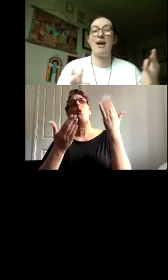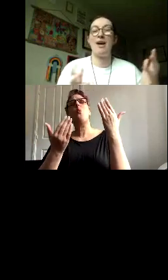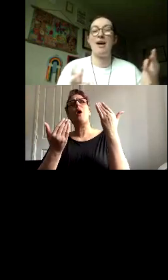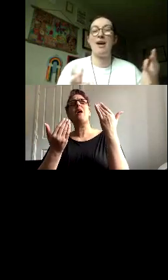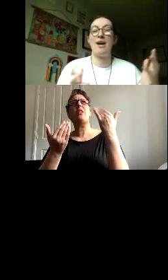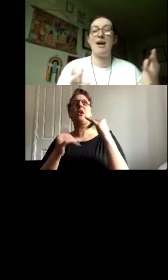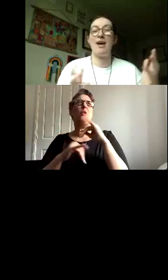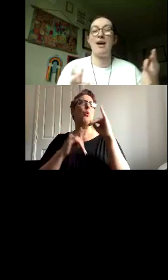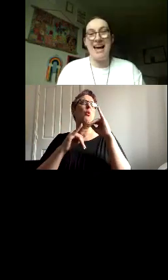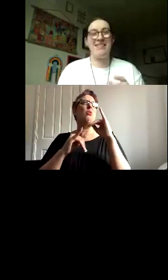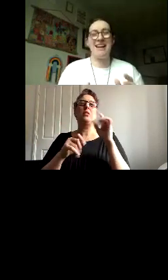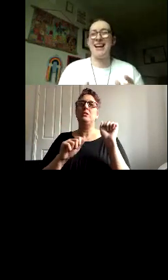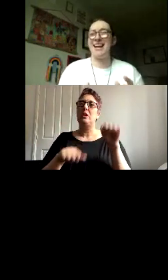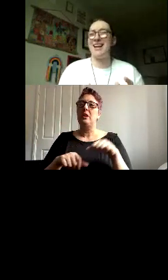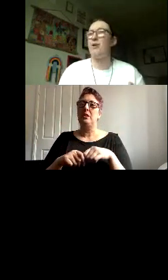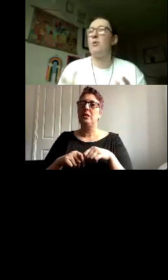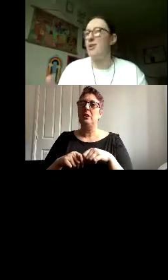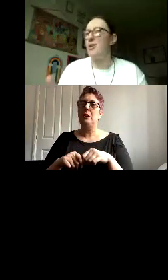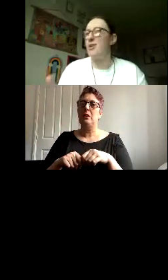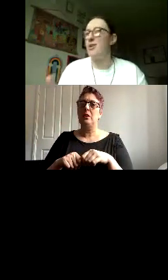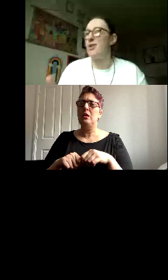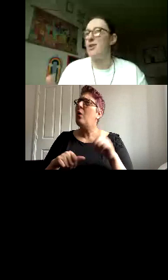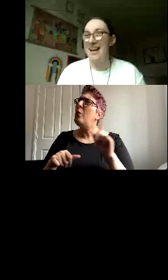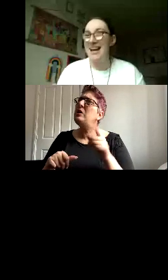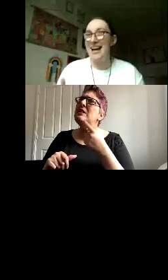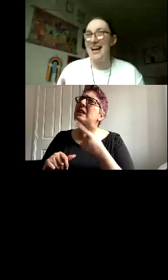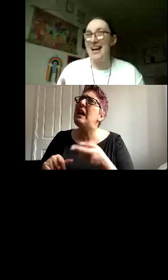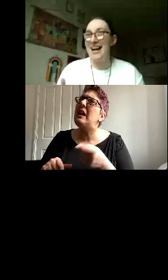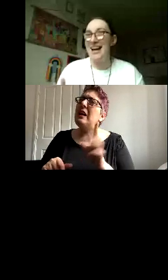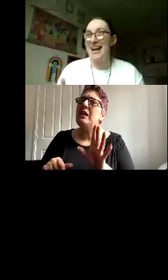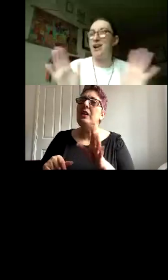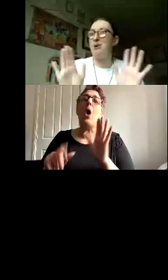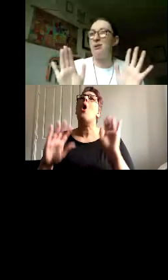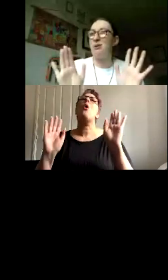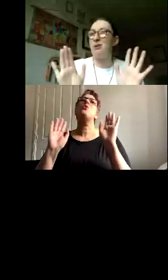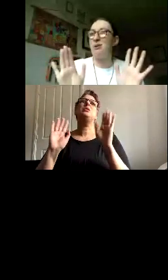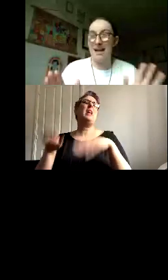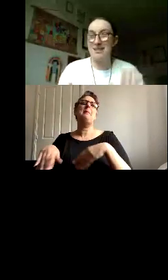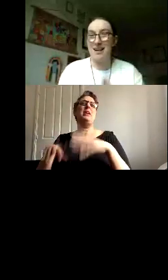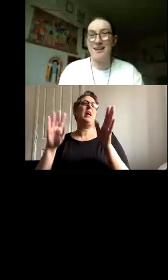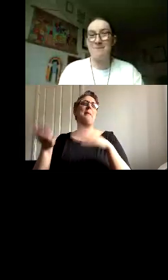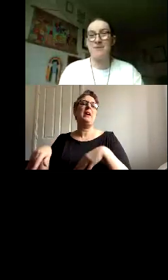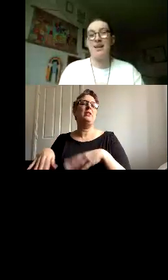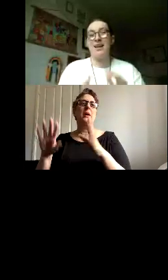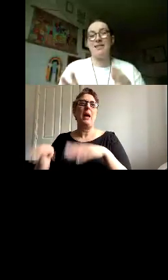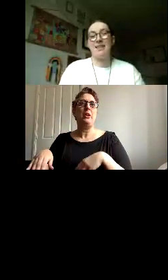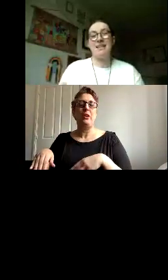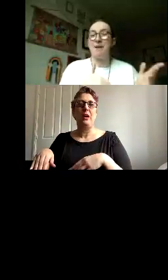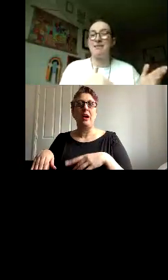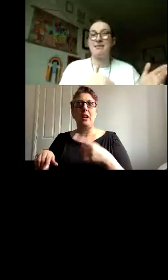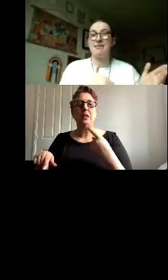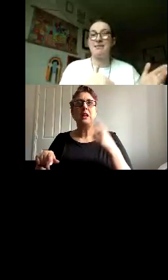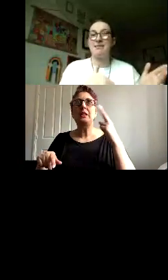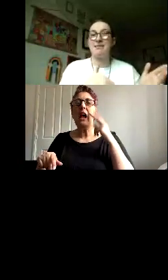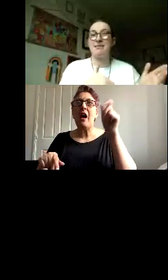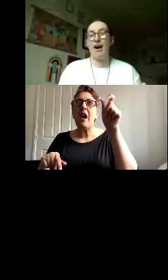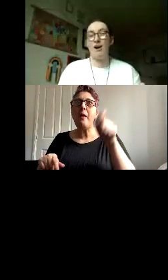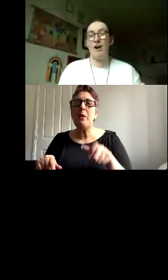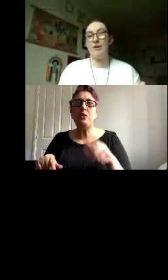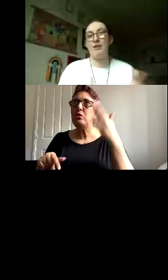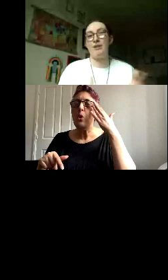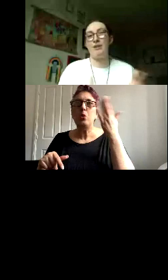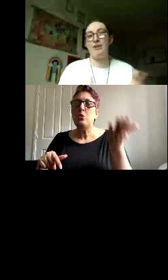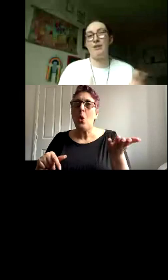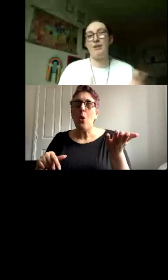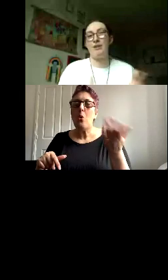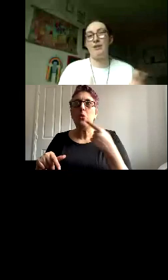isn't it? And then they say, oh, what did you say? And you say, oh, it doesn't matter. The deaf person doesn't know